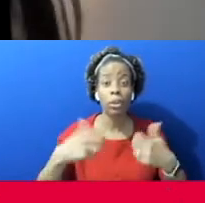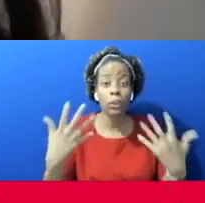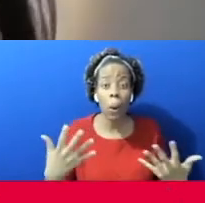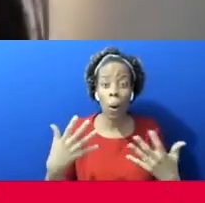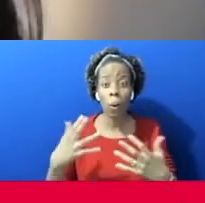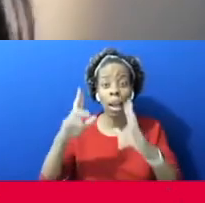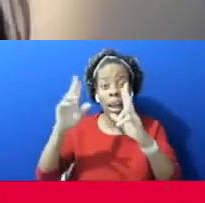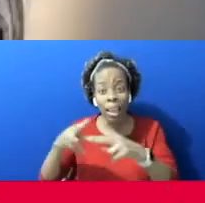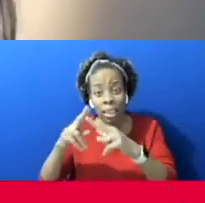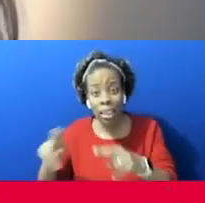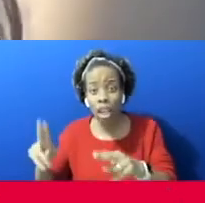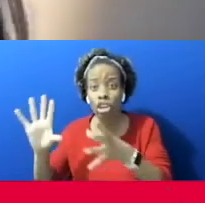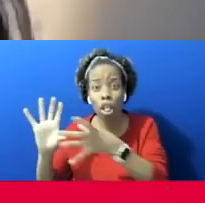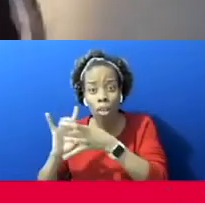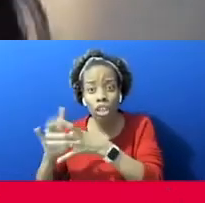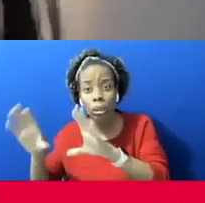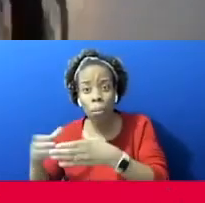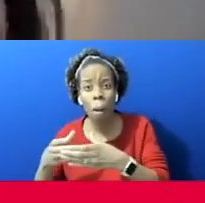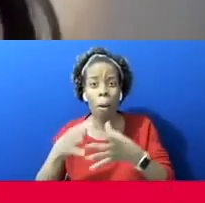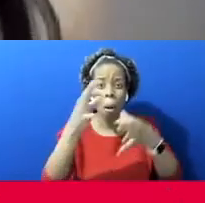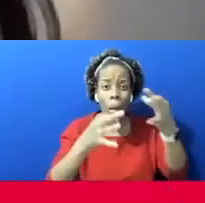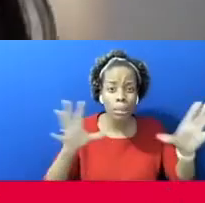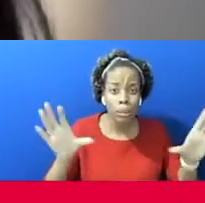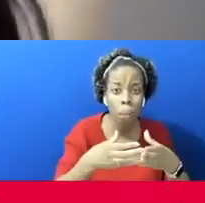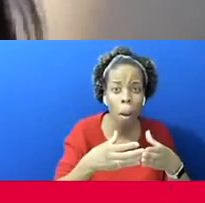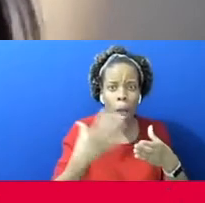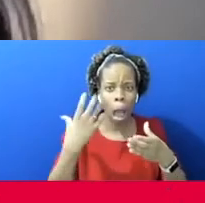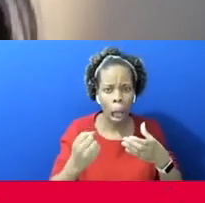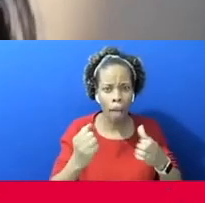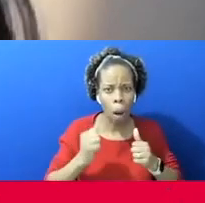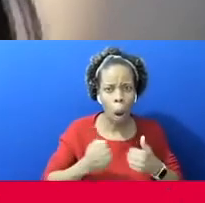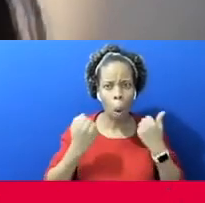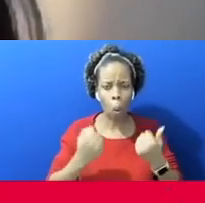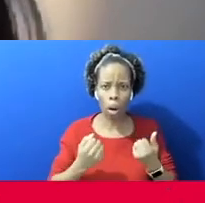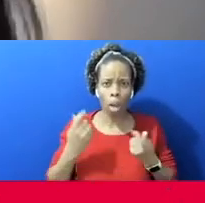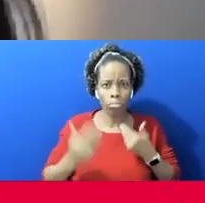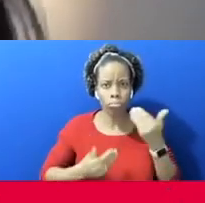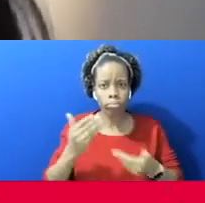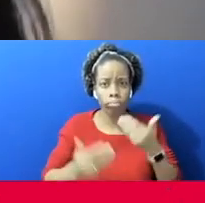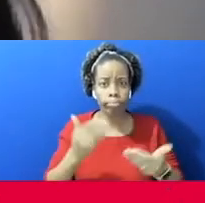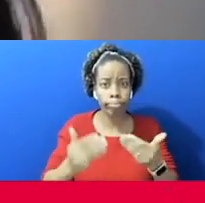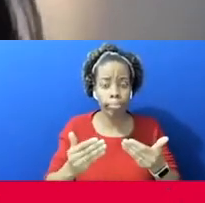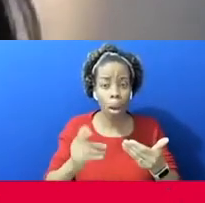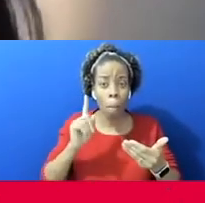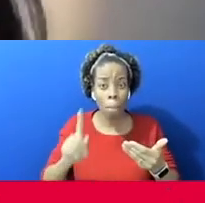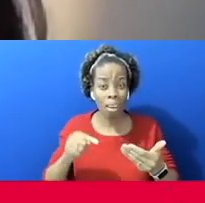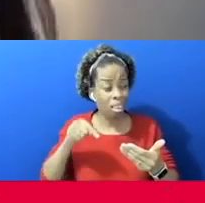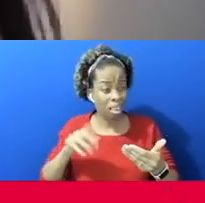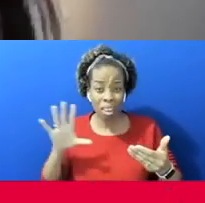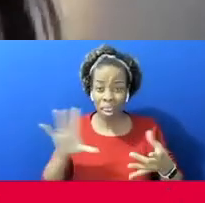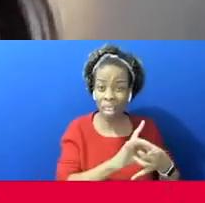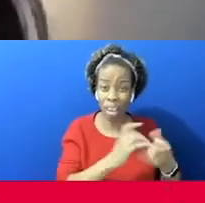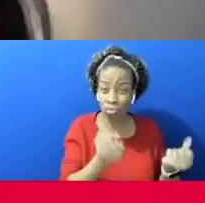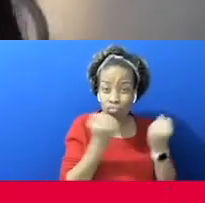and politics departments, then it's very difficult to make any sort of change within academia. We need to create a culture where